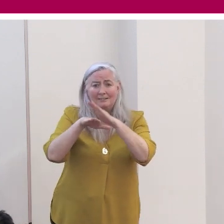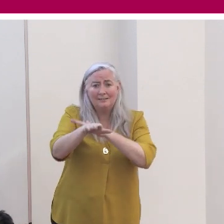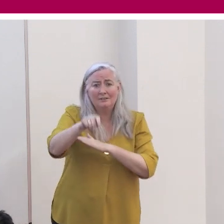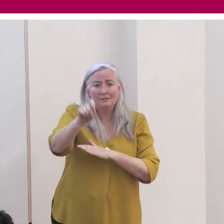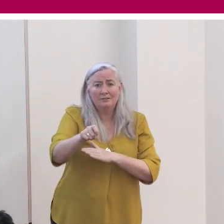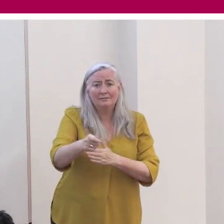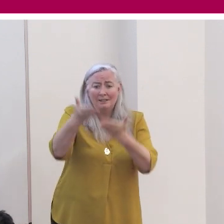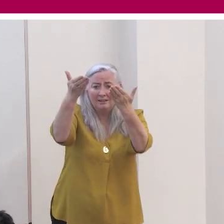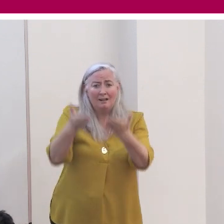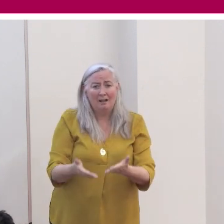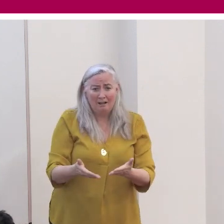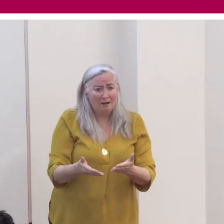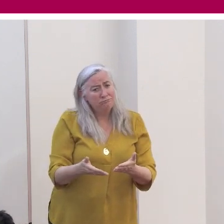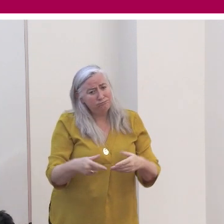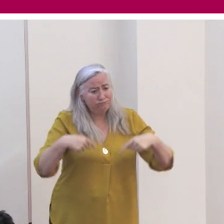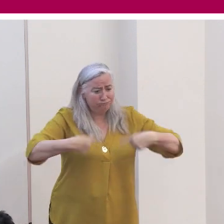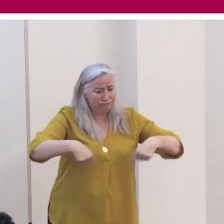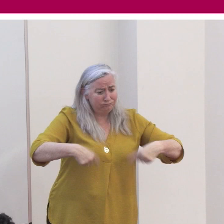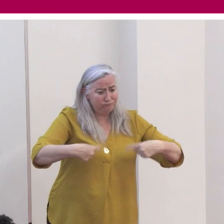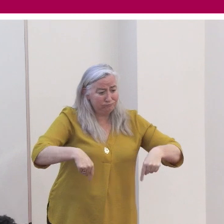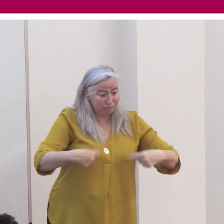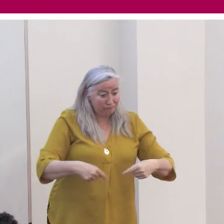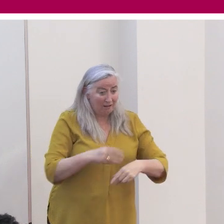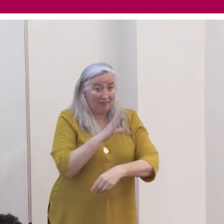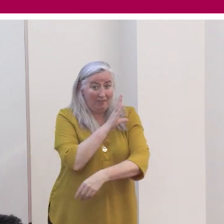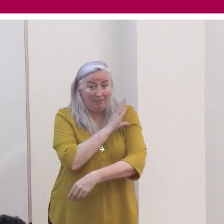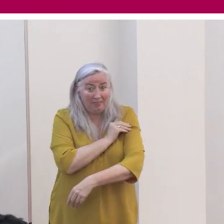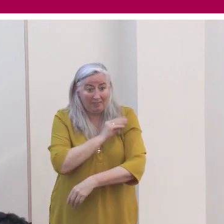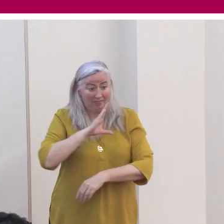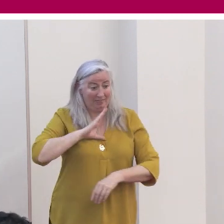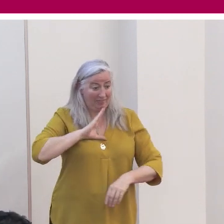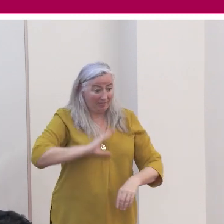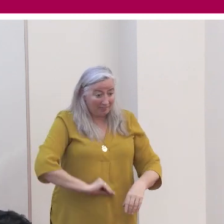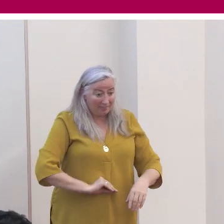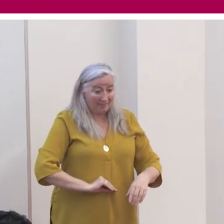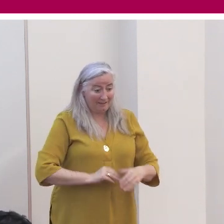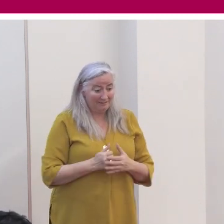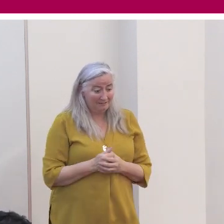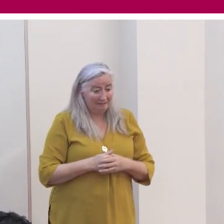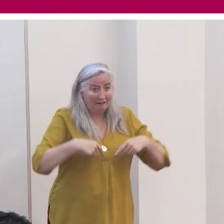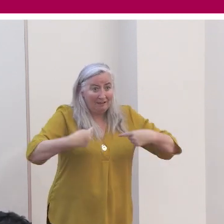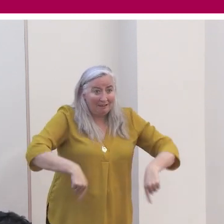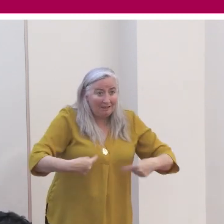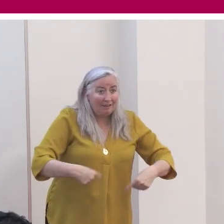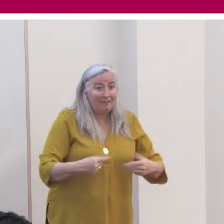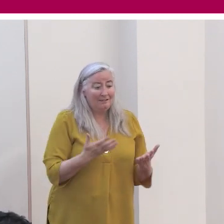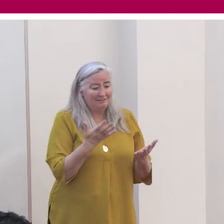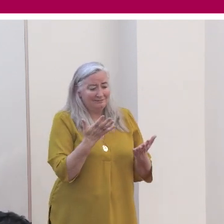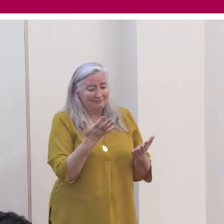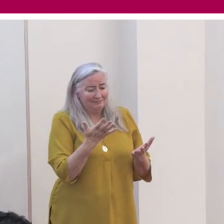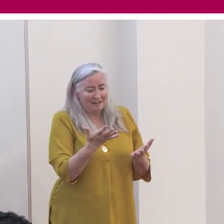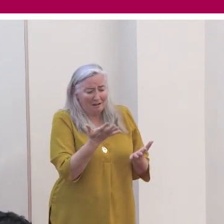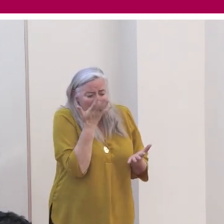whatsoever. So actually expecting them to be very active advocates only, just put the burden all on